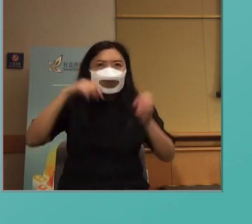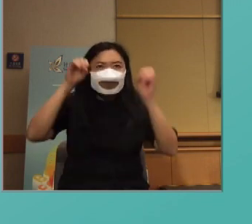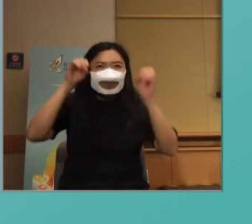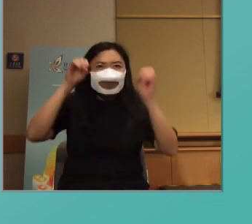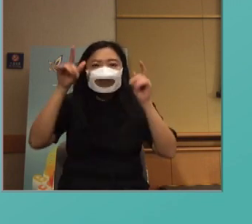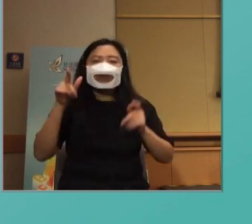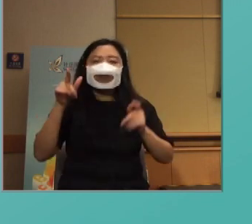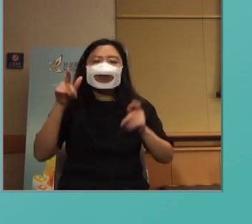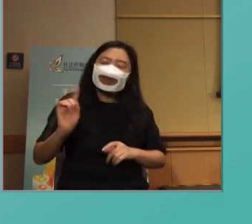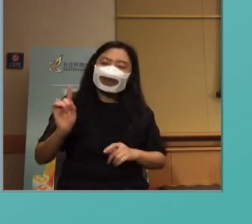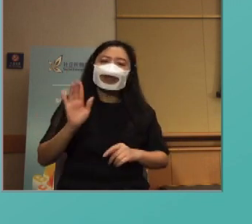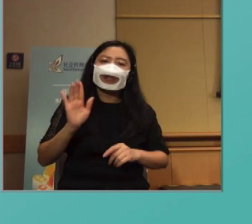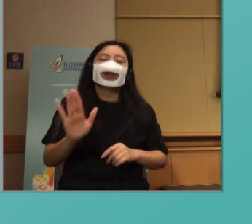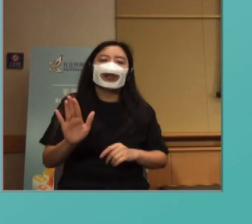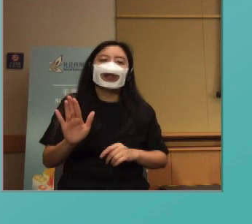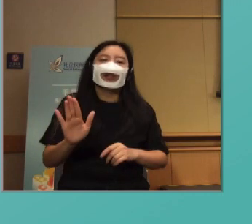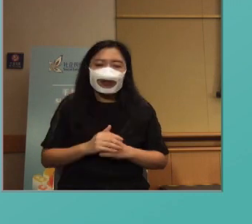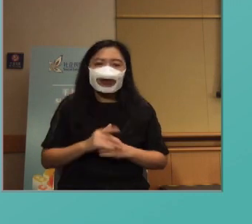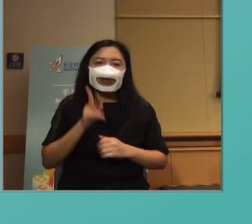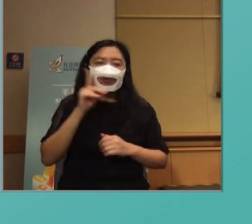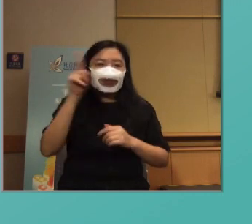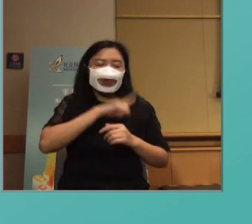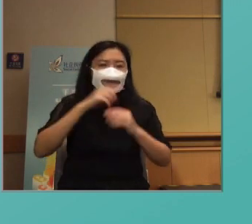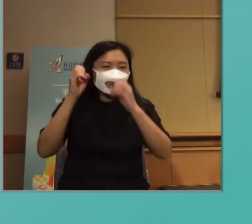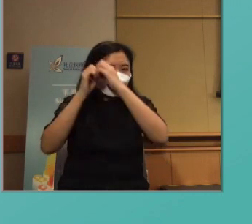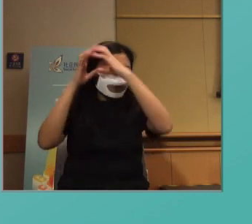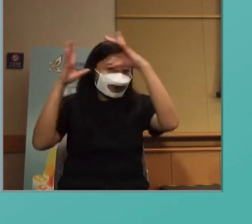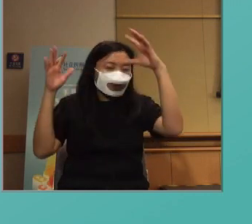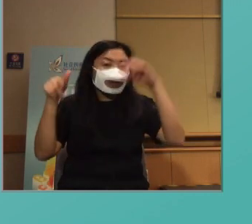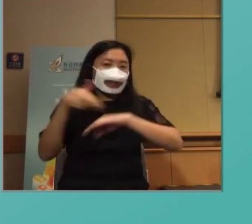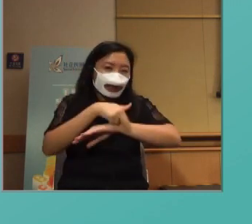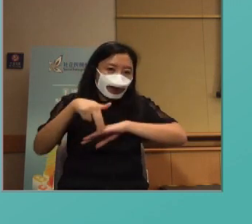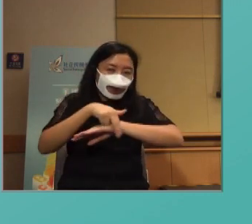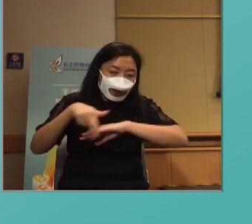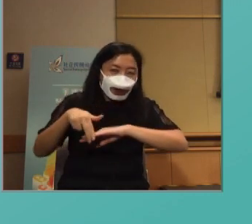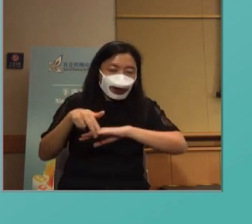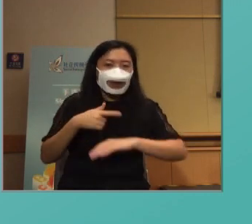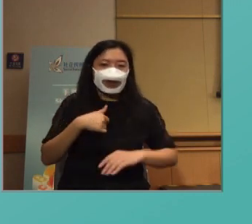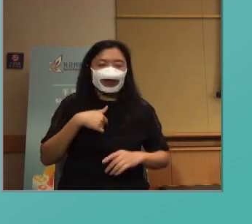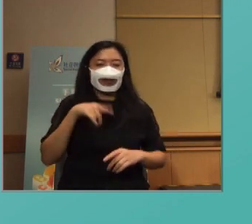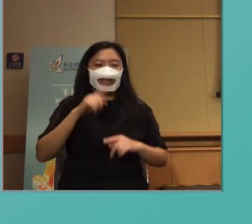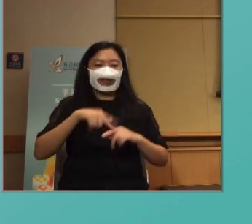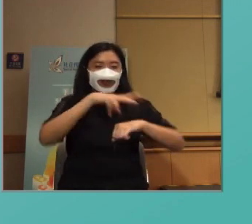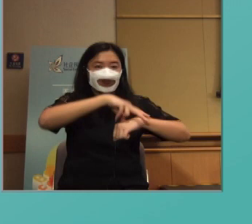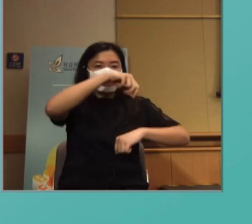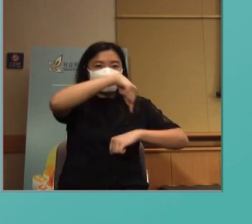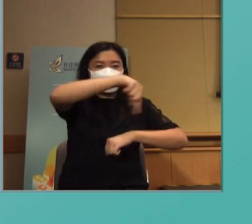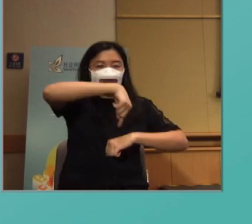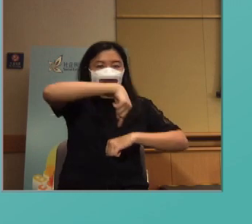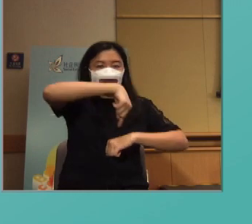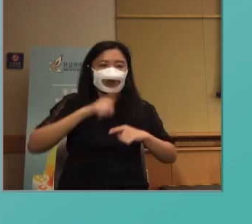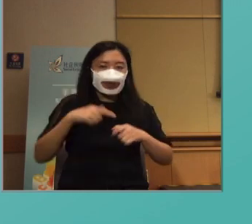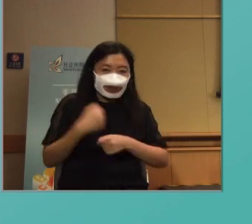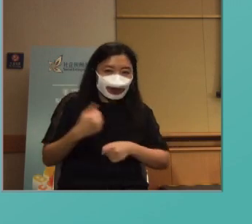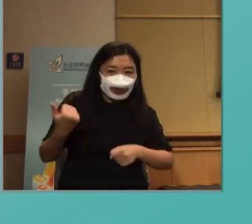creative for any kind of campaign that can be worked inside the metaverse and also using the NFT as well. So